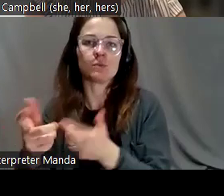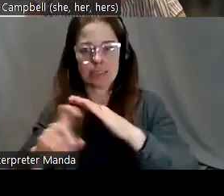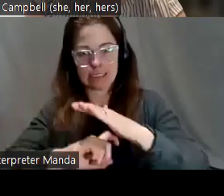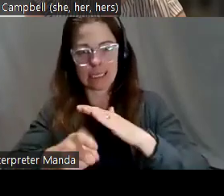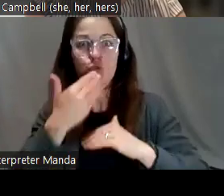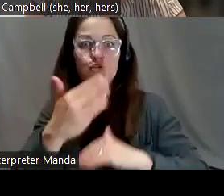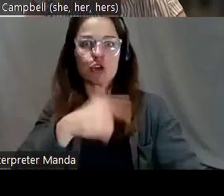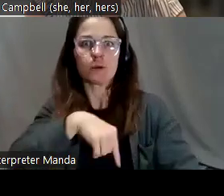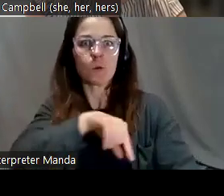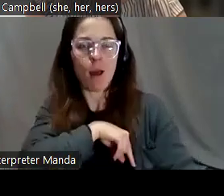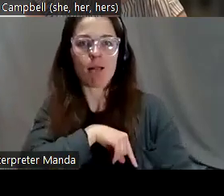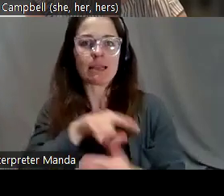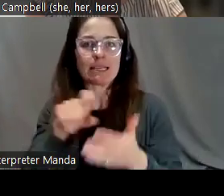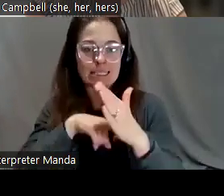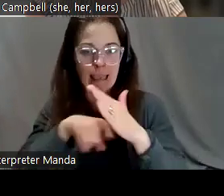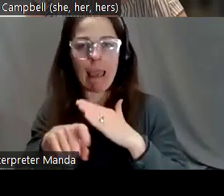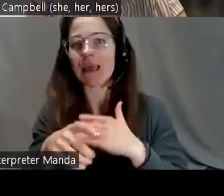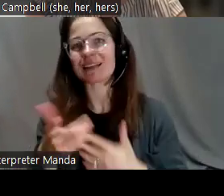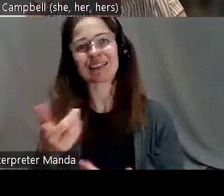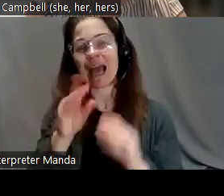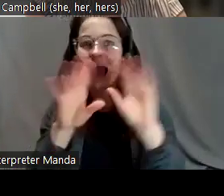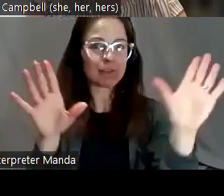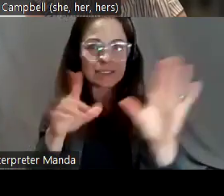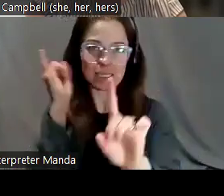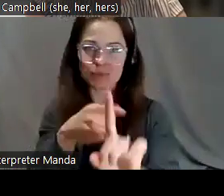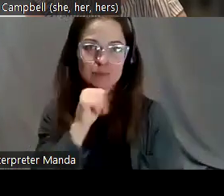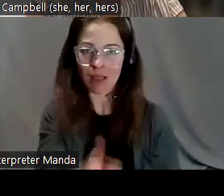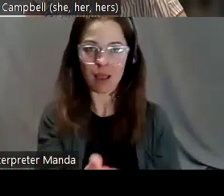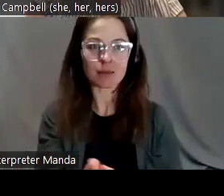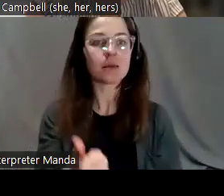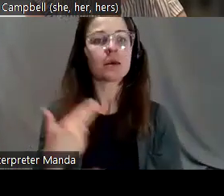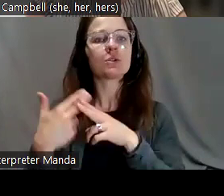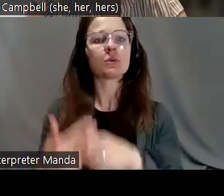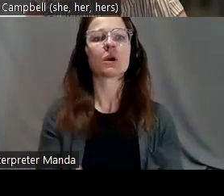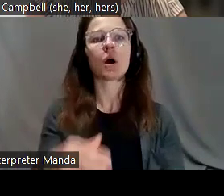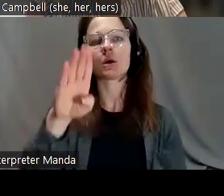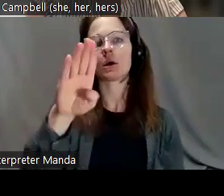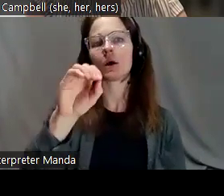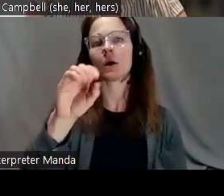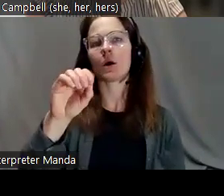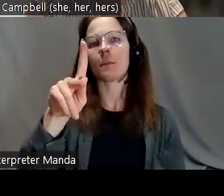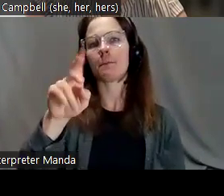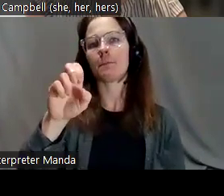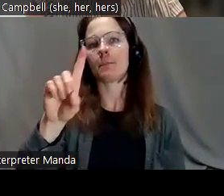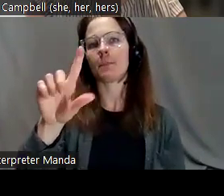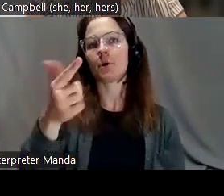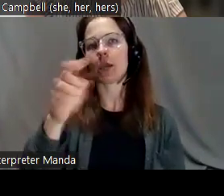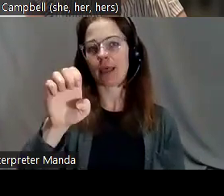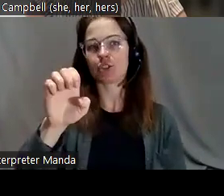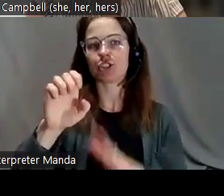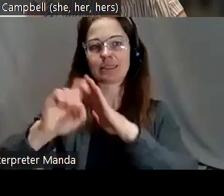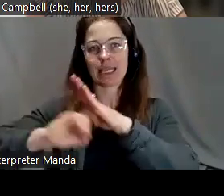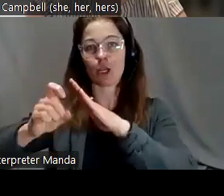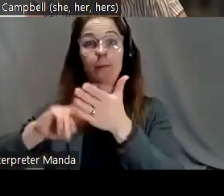scan. And obviously that's not desirable. So we have what's called a book edge scanner that enables the scanning of these larger